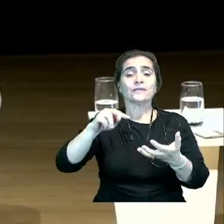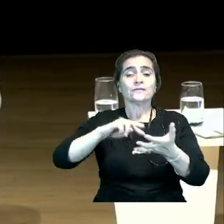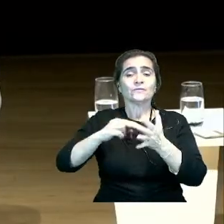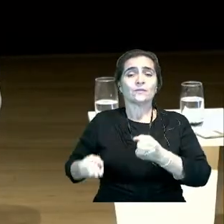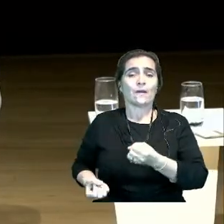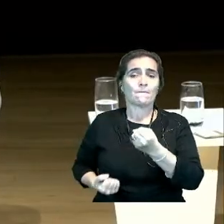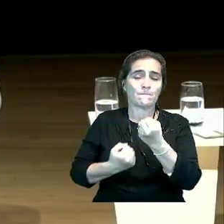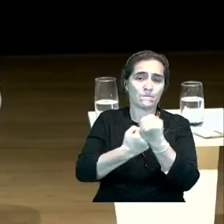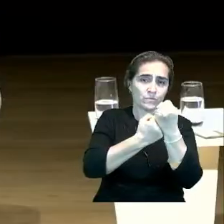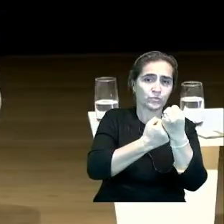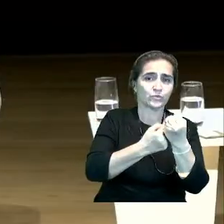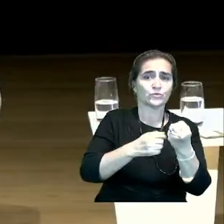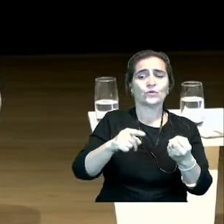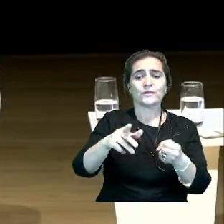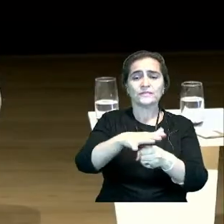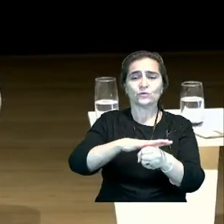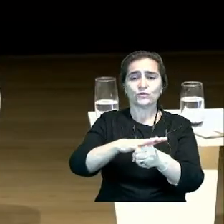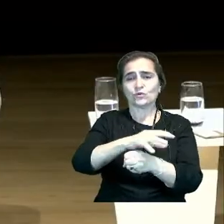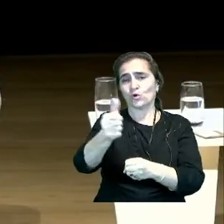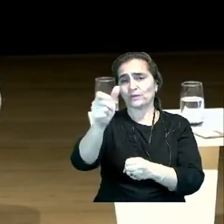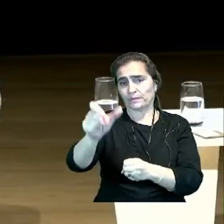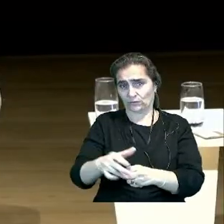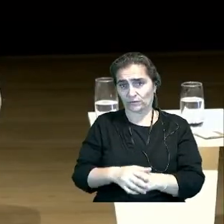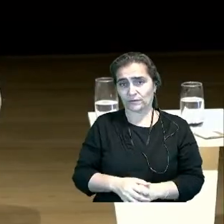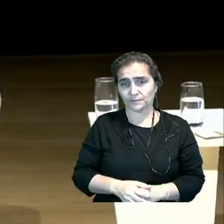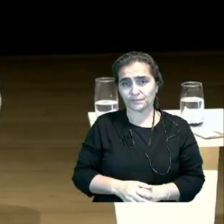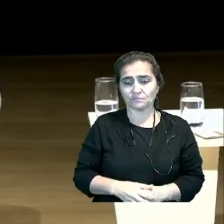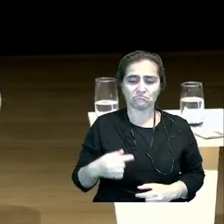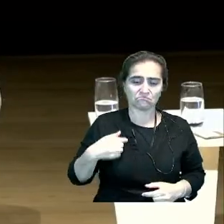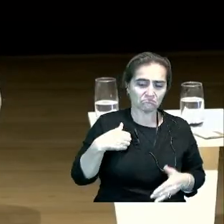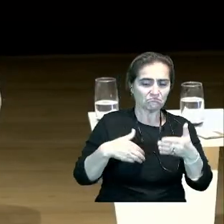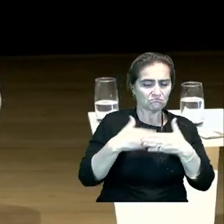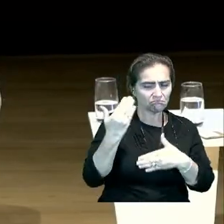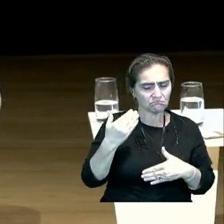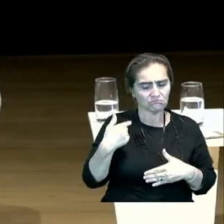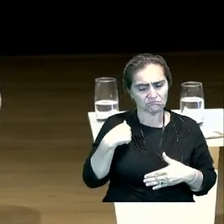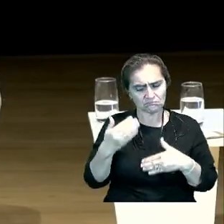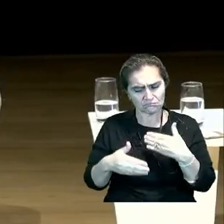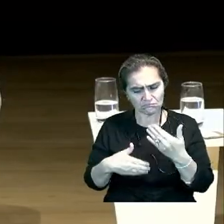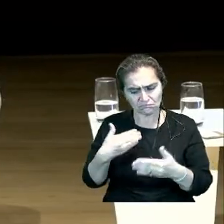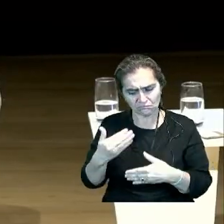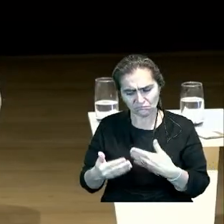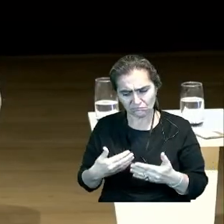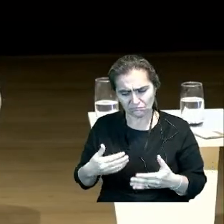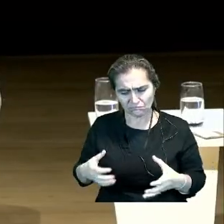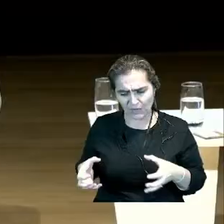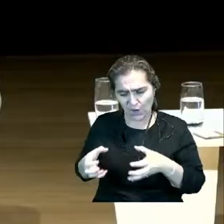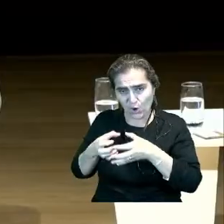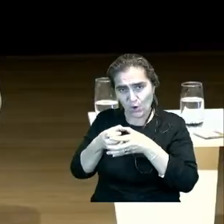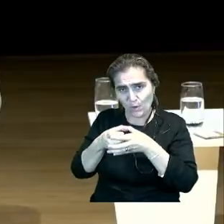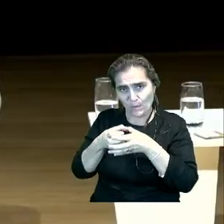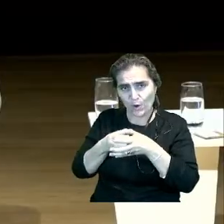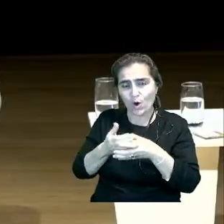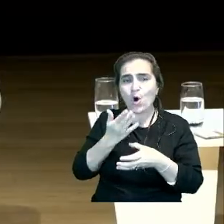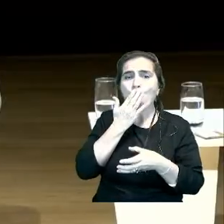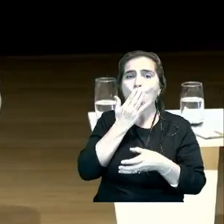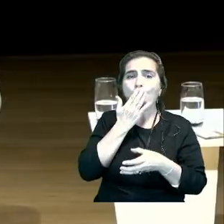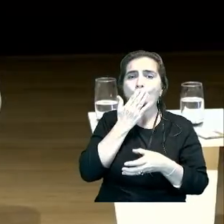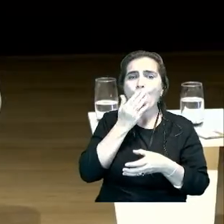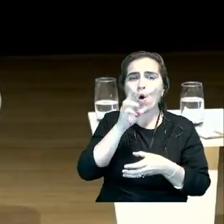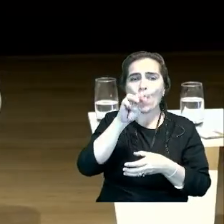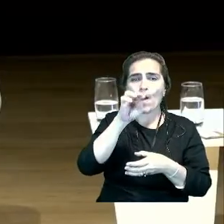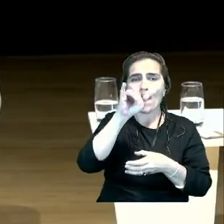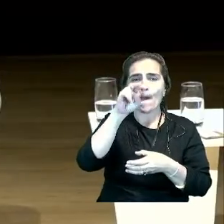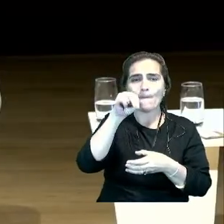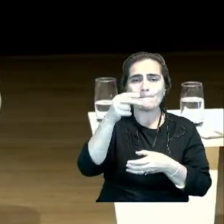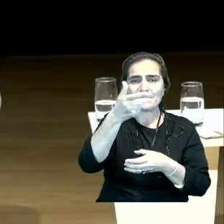that it can contribute to change the situation of all others. That is where I started to realize that the Minga, what